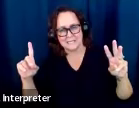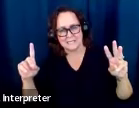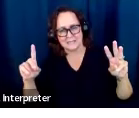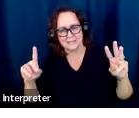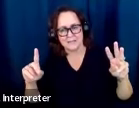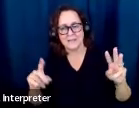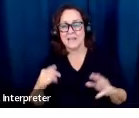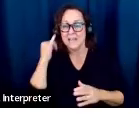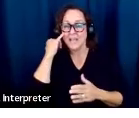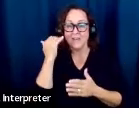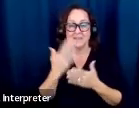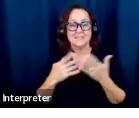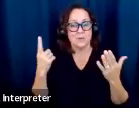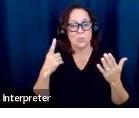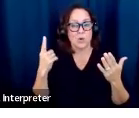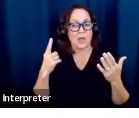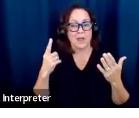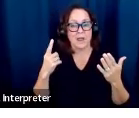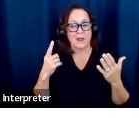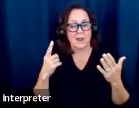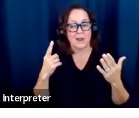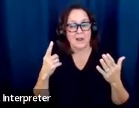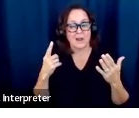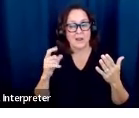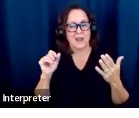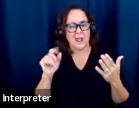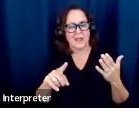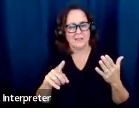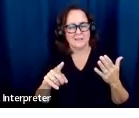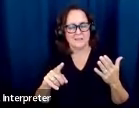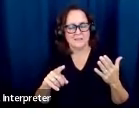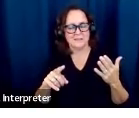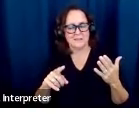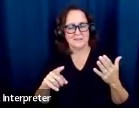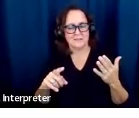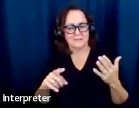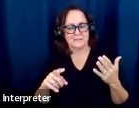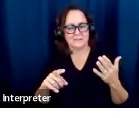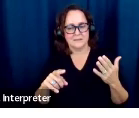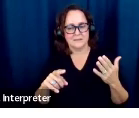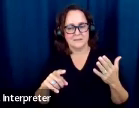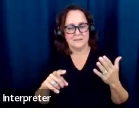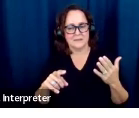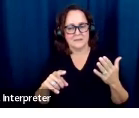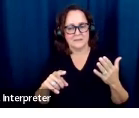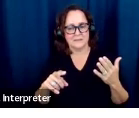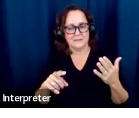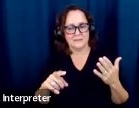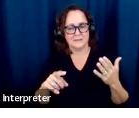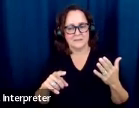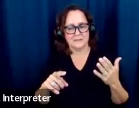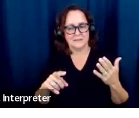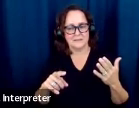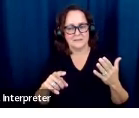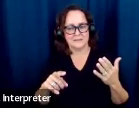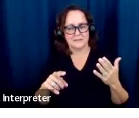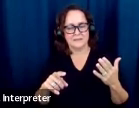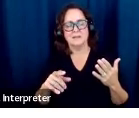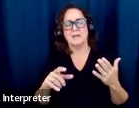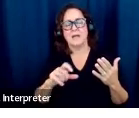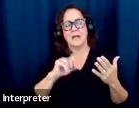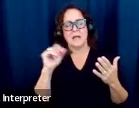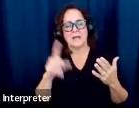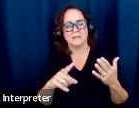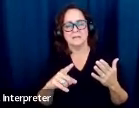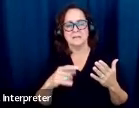if somebody goes, I think this is sort of a process one. Let me describe it. So based on Lisa's question, they're describing